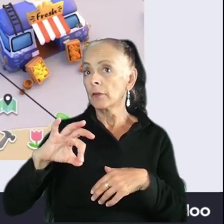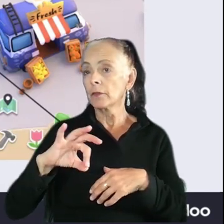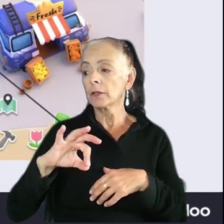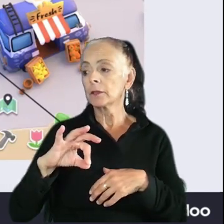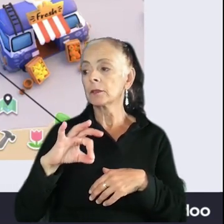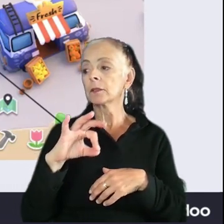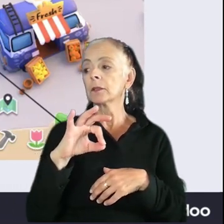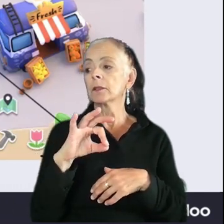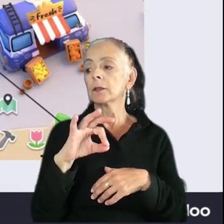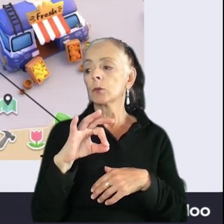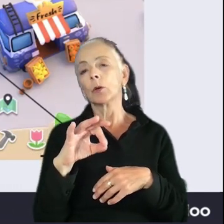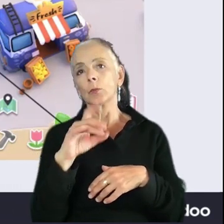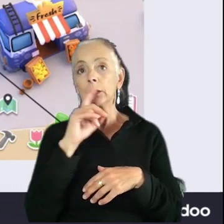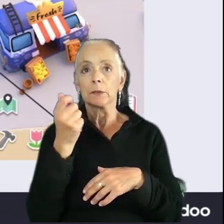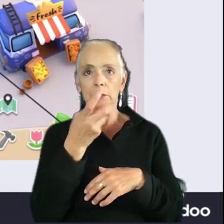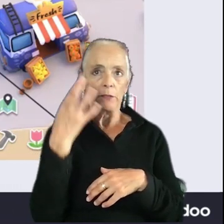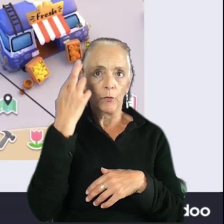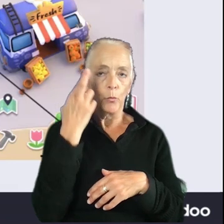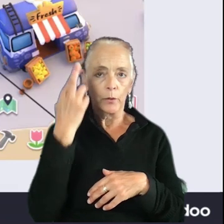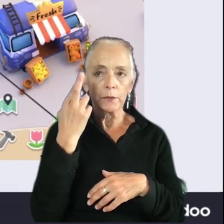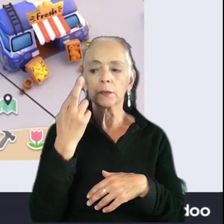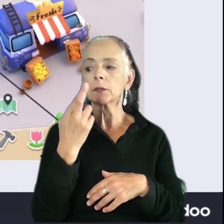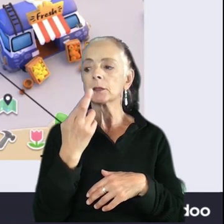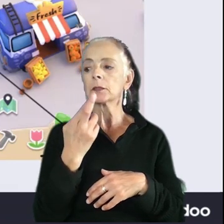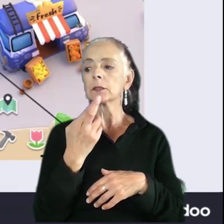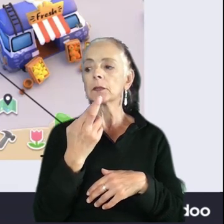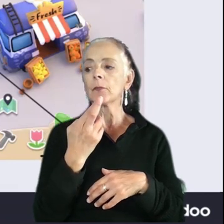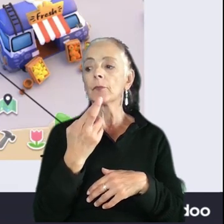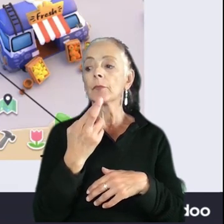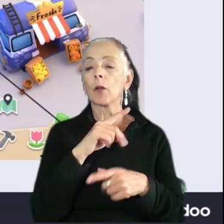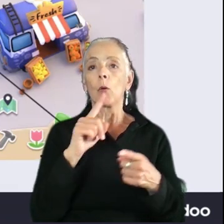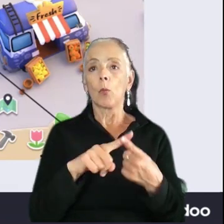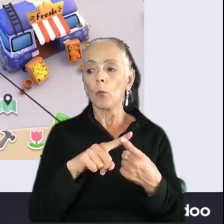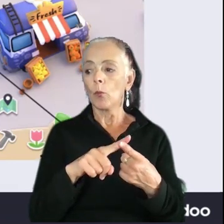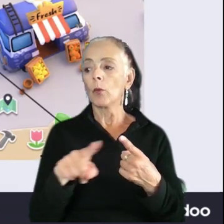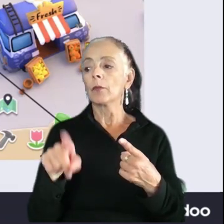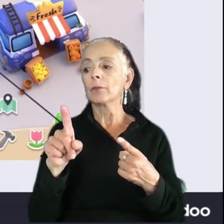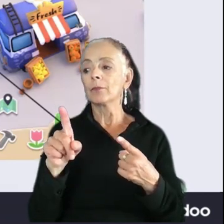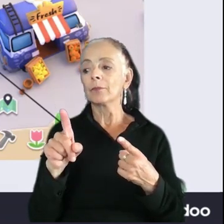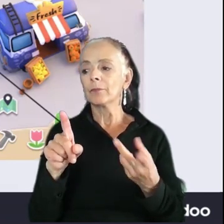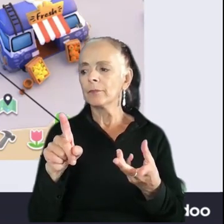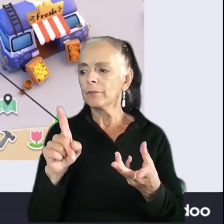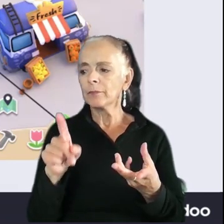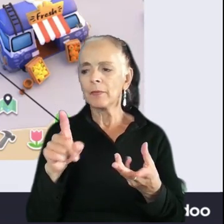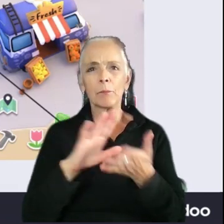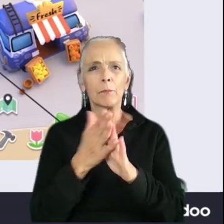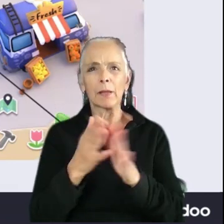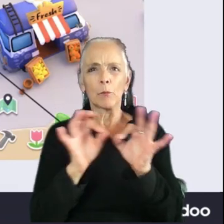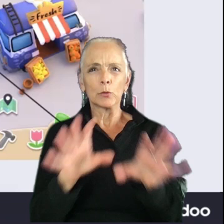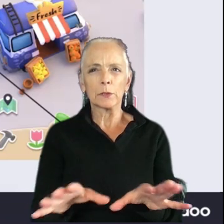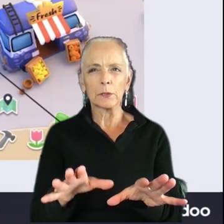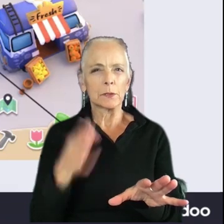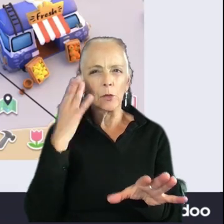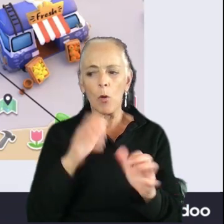and confusing for several reasons. So for some players, as soon as they unlocked another board, it became useless. They didn't know how the button behaved,